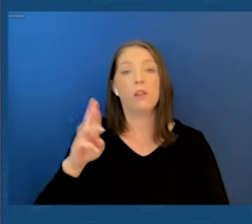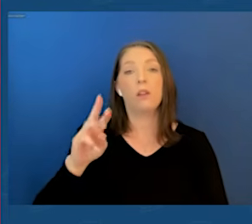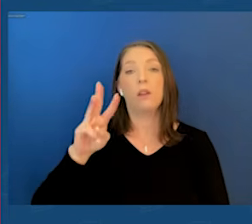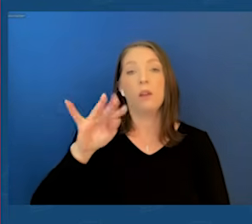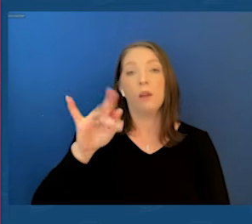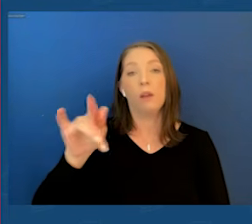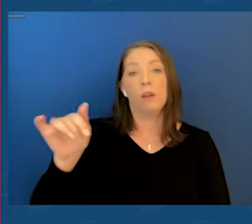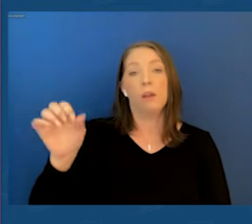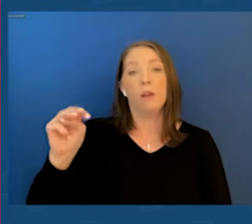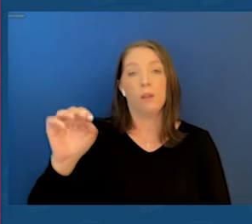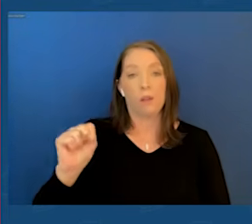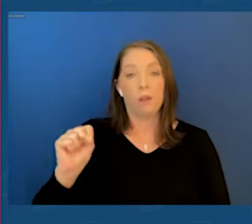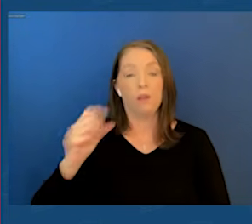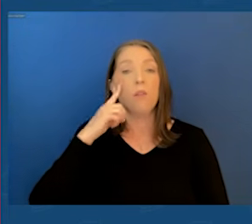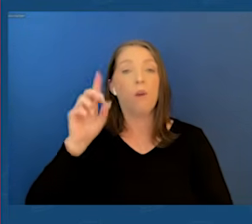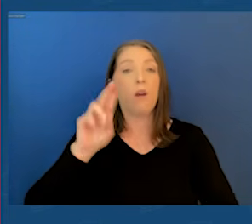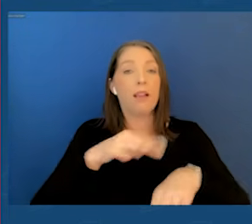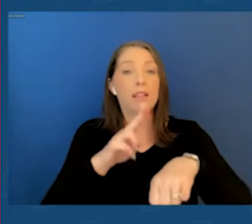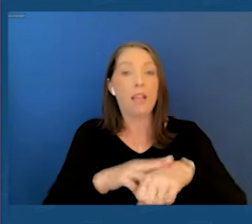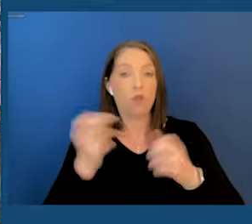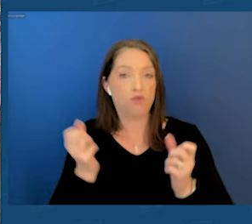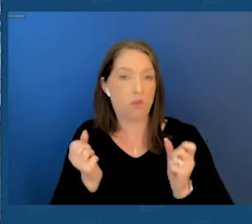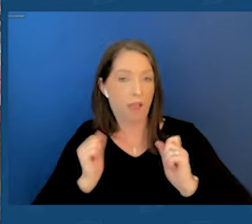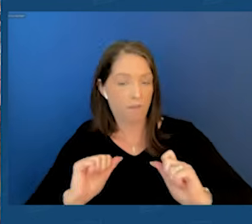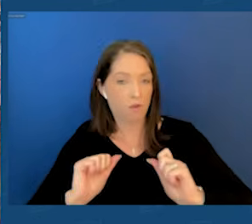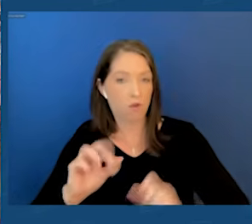national effort of reparations. Thank you, everyone.